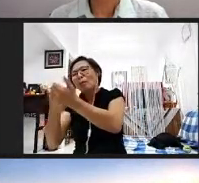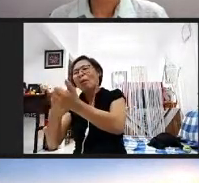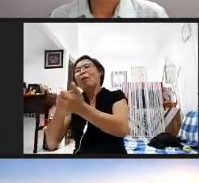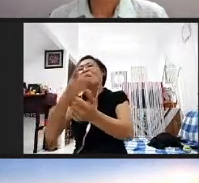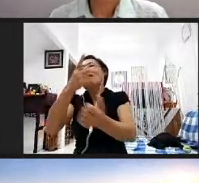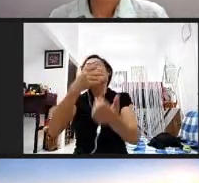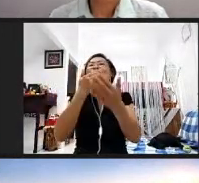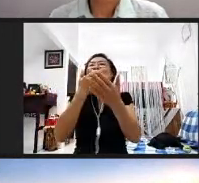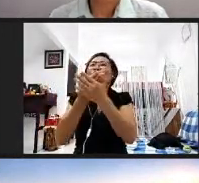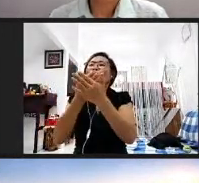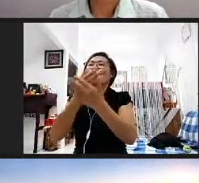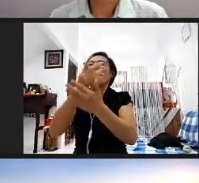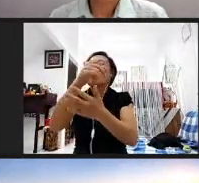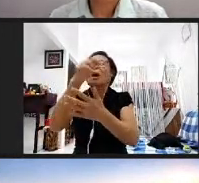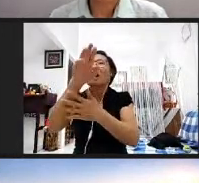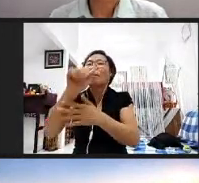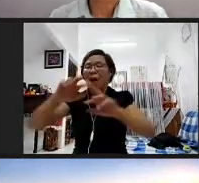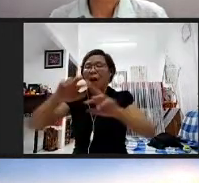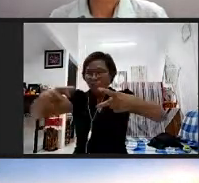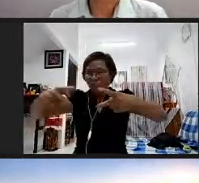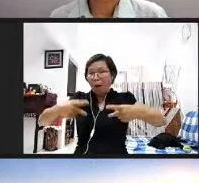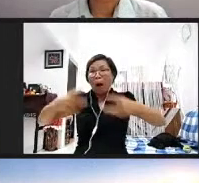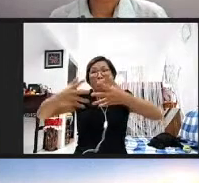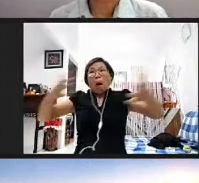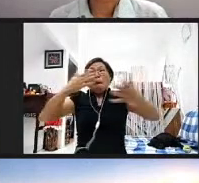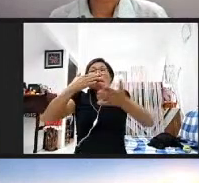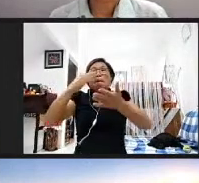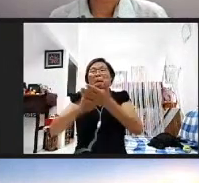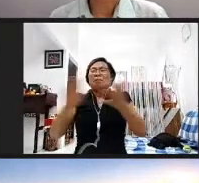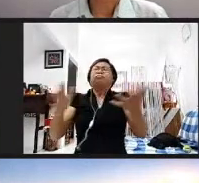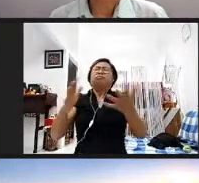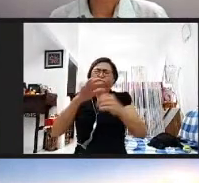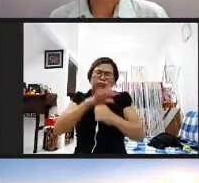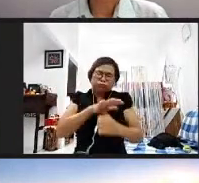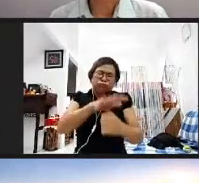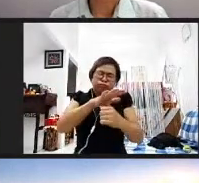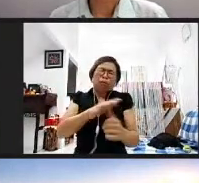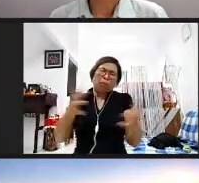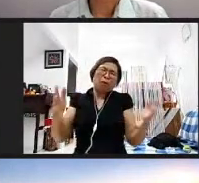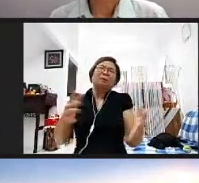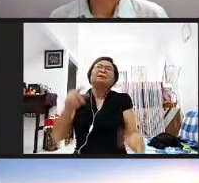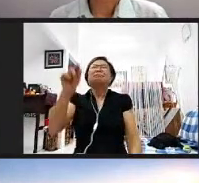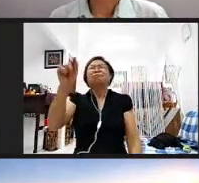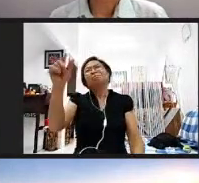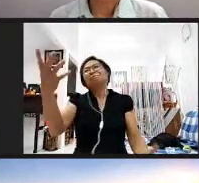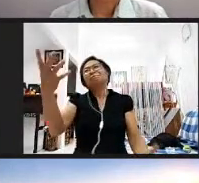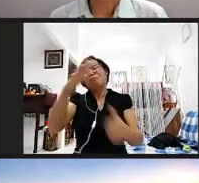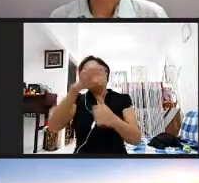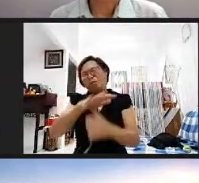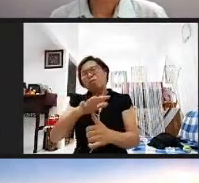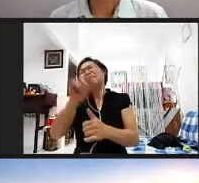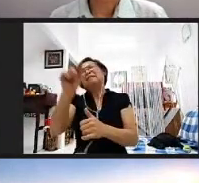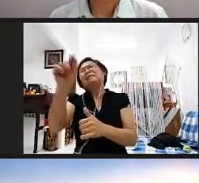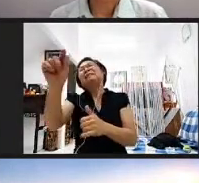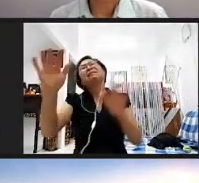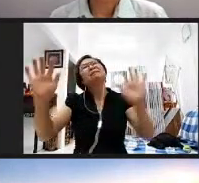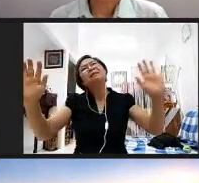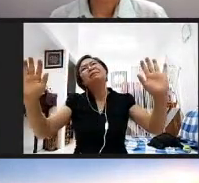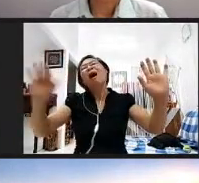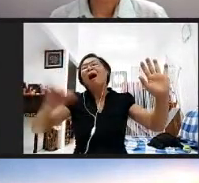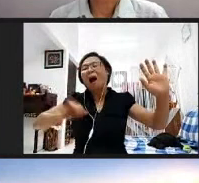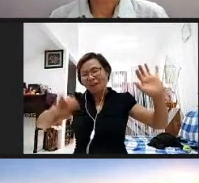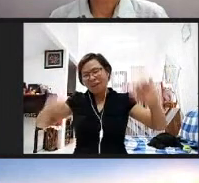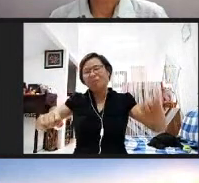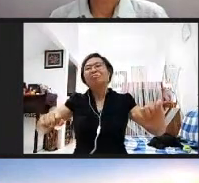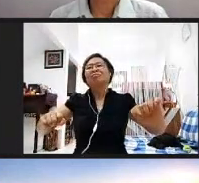Somehow I wasn't affected too much. Of course, it was stressful, but somehow it wasn't affected too much. I still can maintain